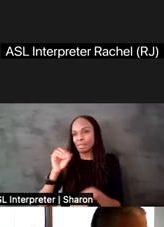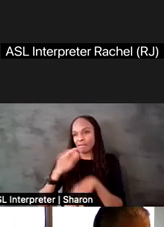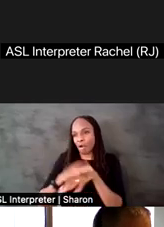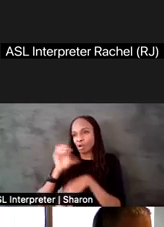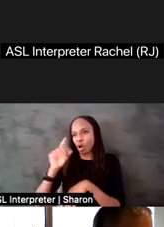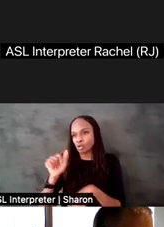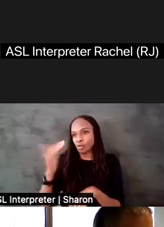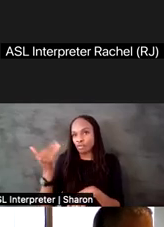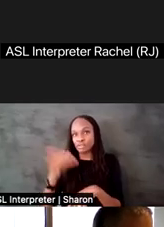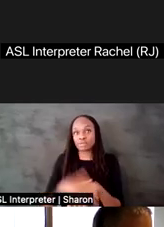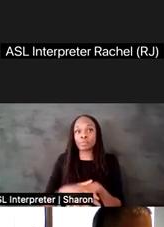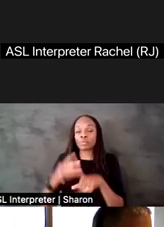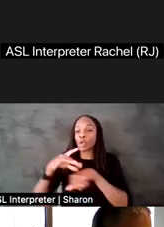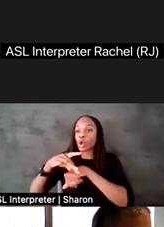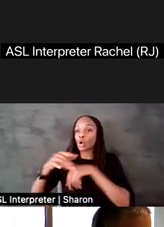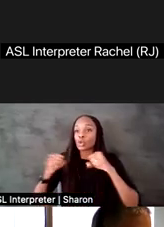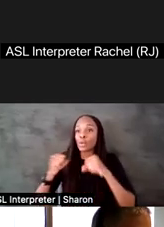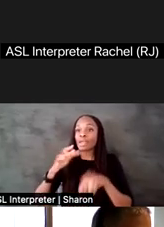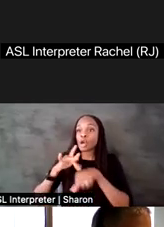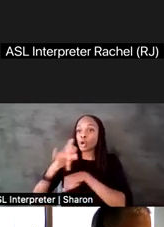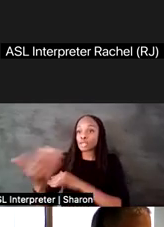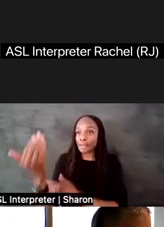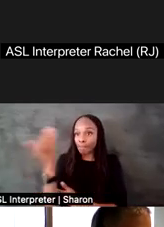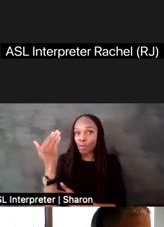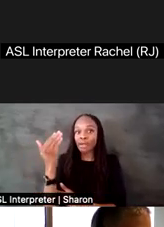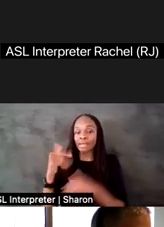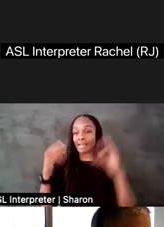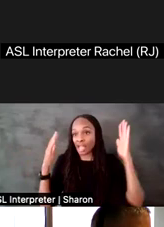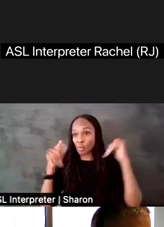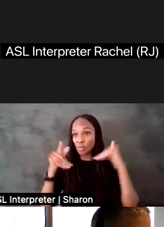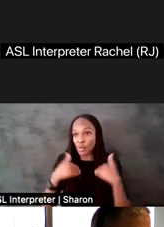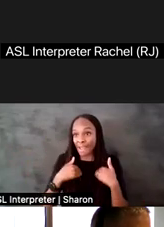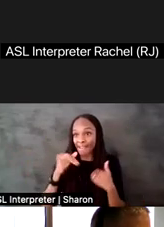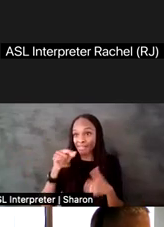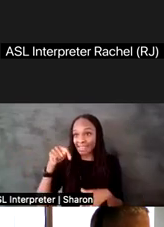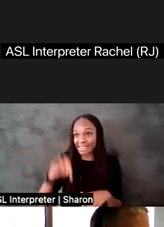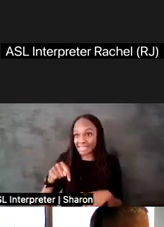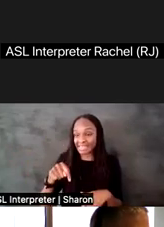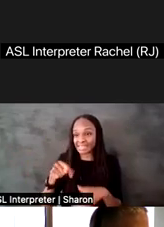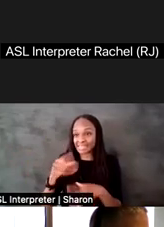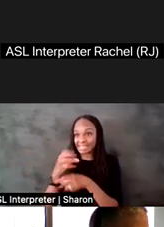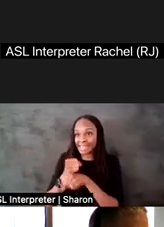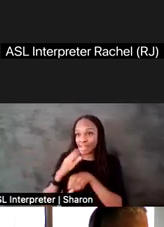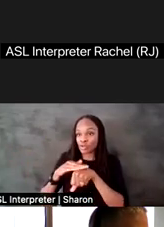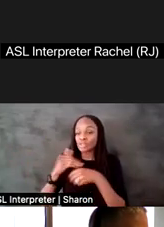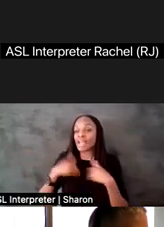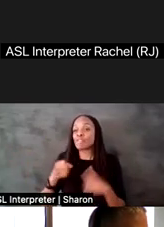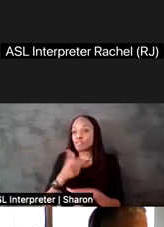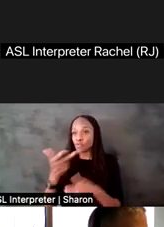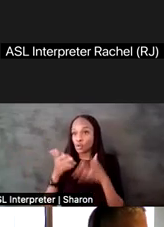Earthquake early warning, of course, is hope many of you have this or have received alerts. There's a few ways to receive the